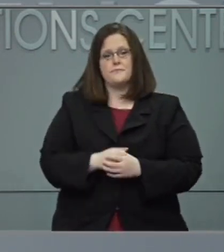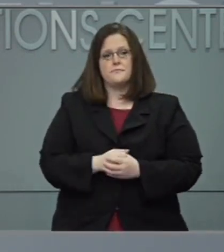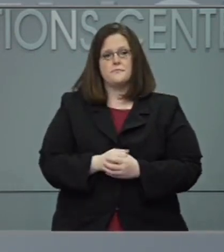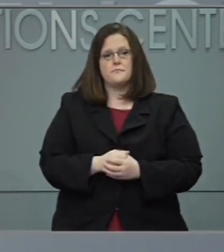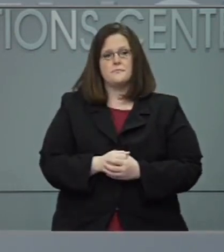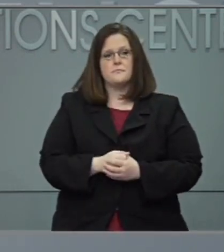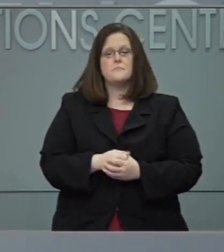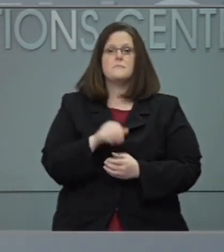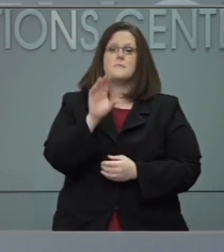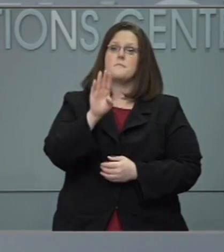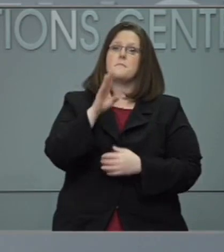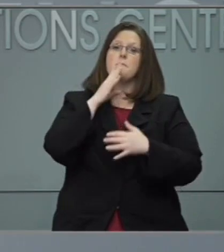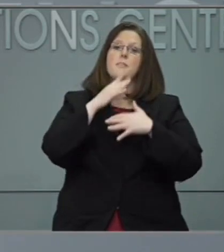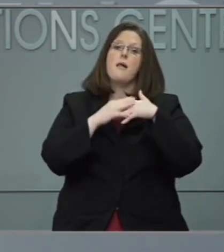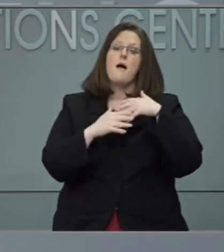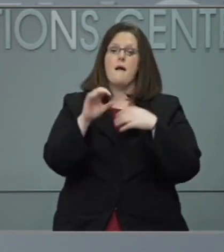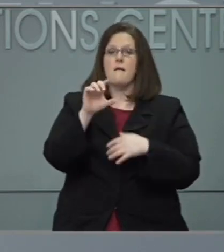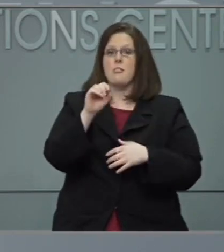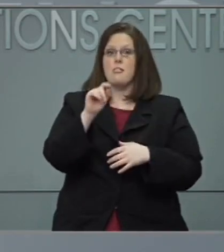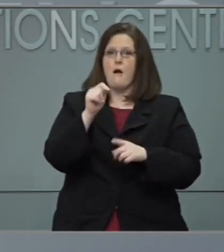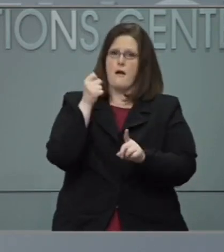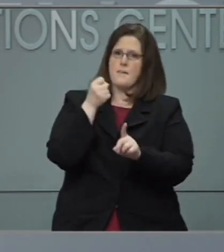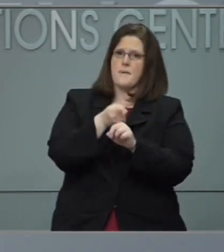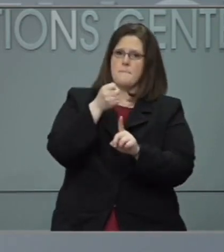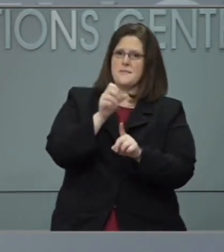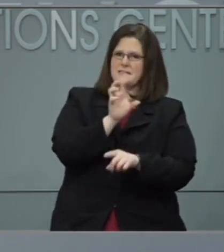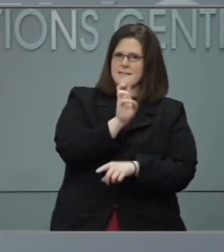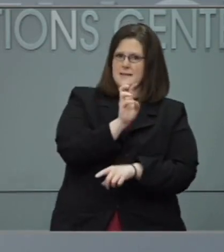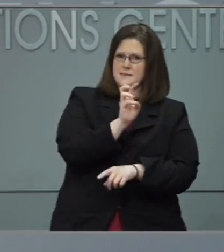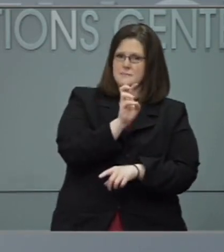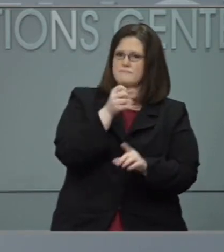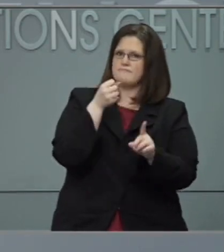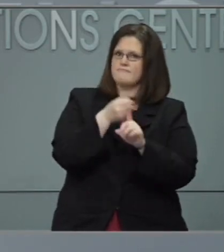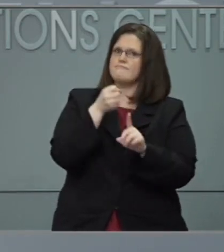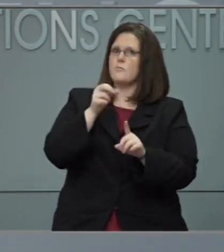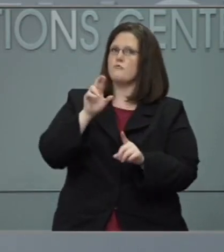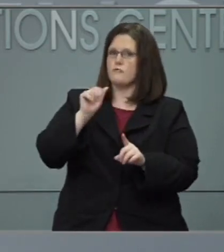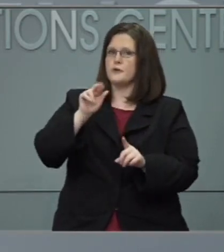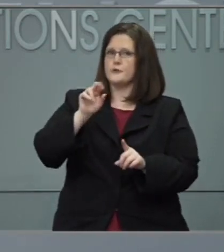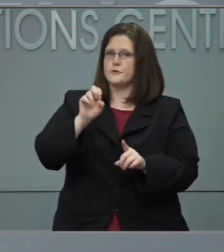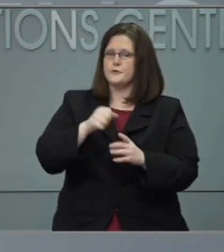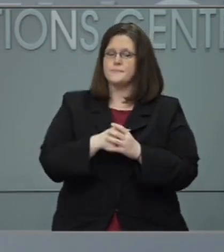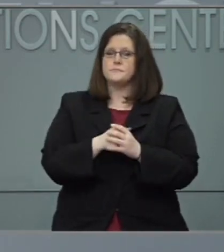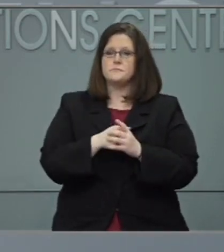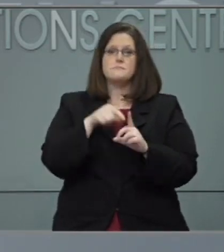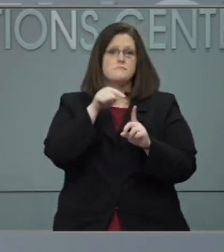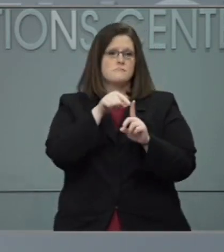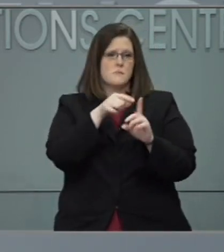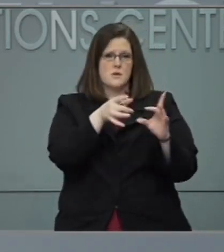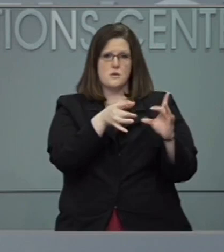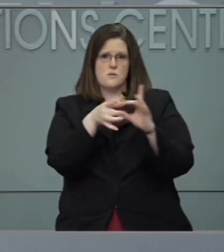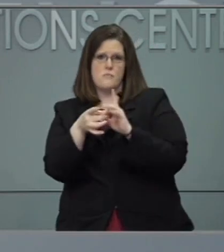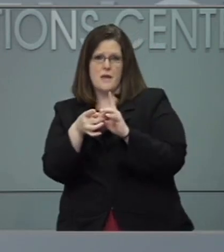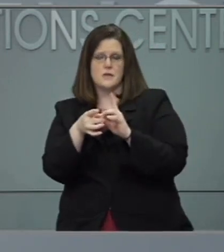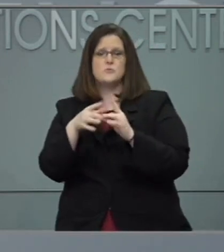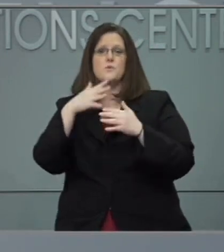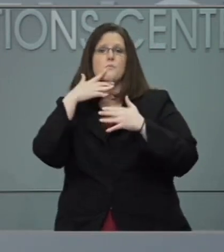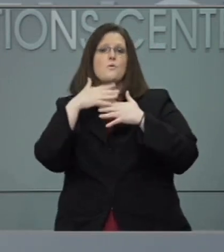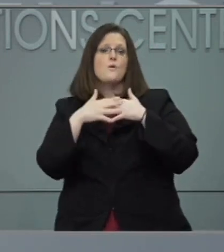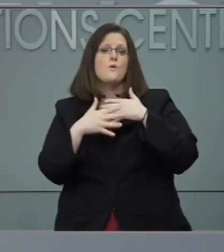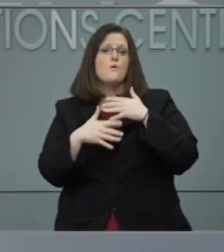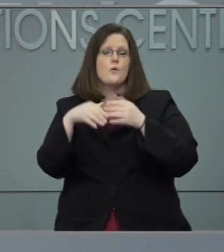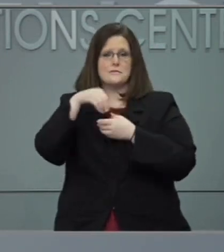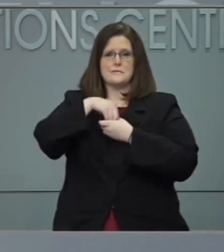of this rare blood clot, which was also seen in combination with low levels of blood platelets. This is a